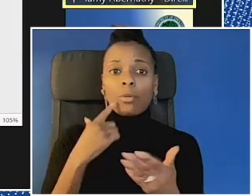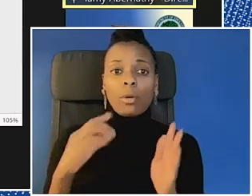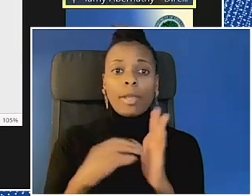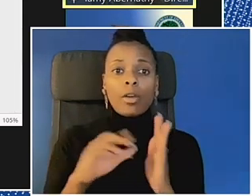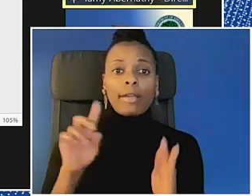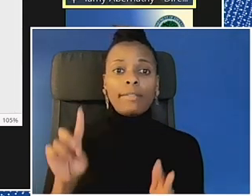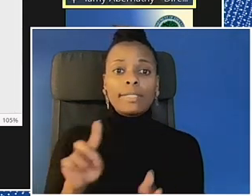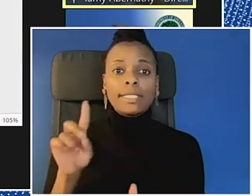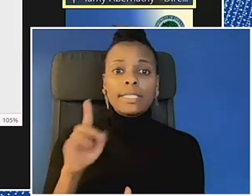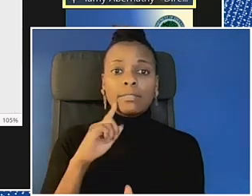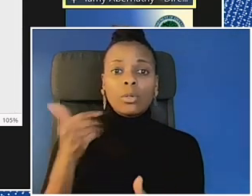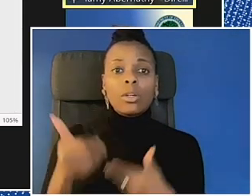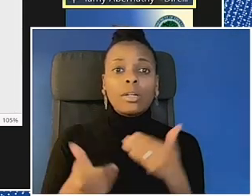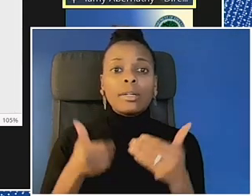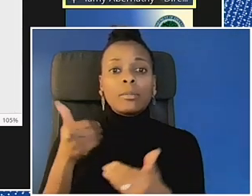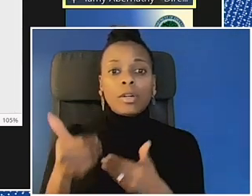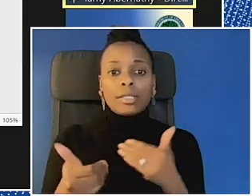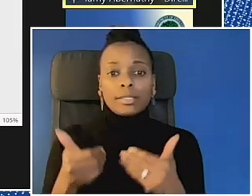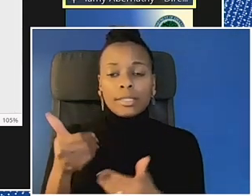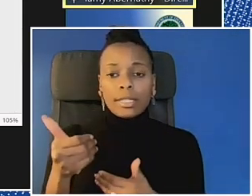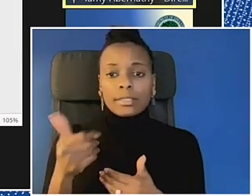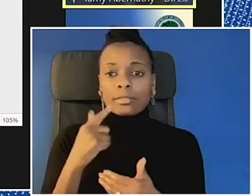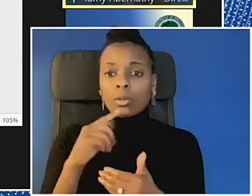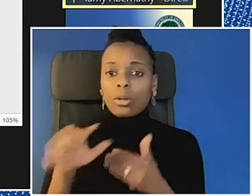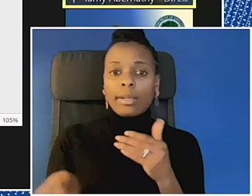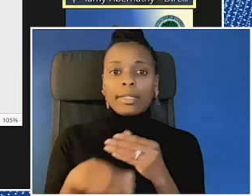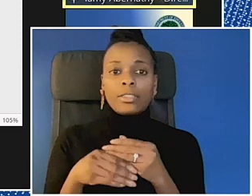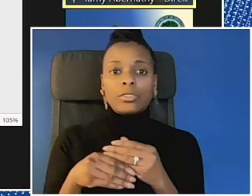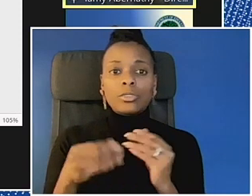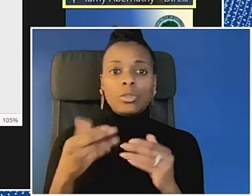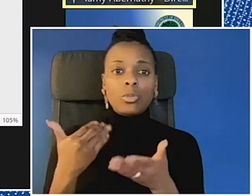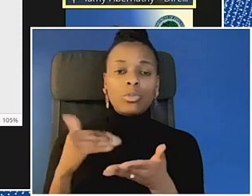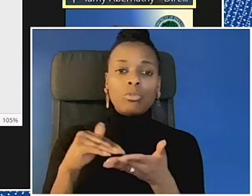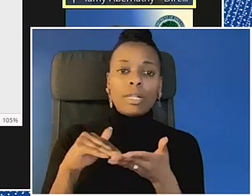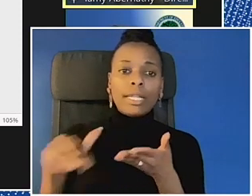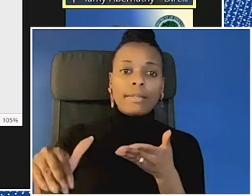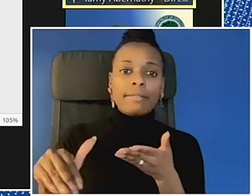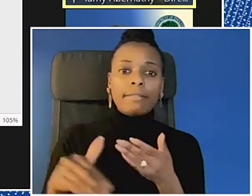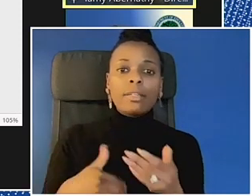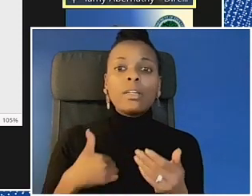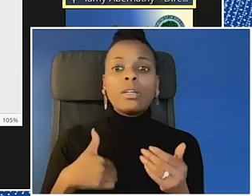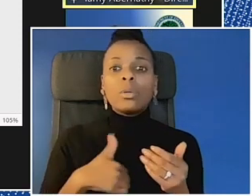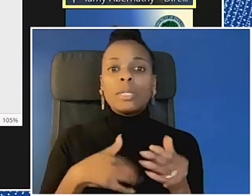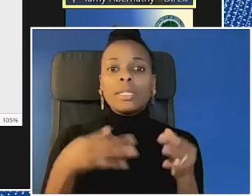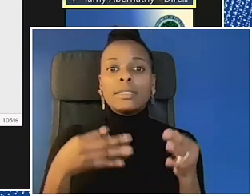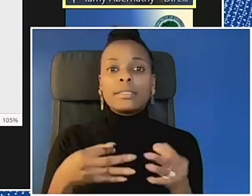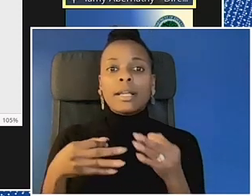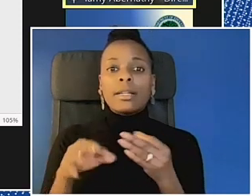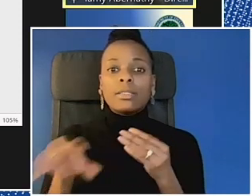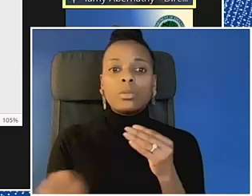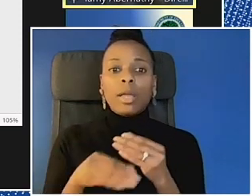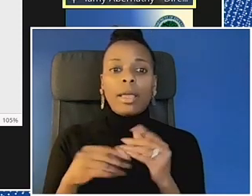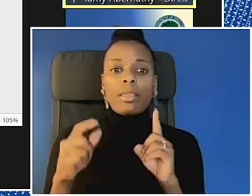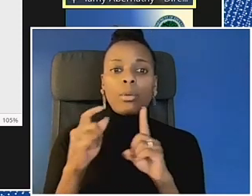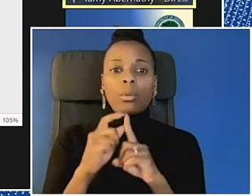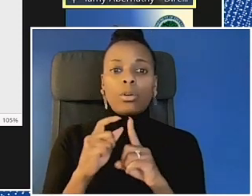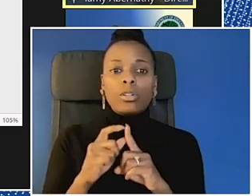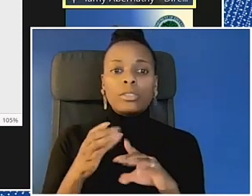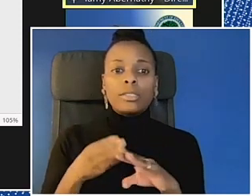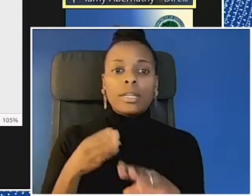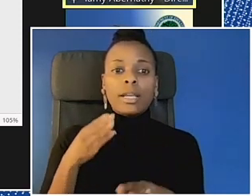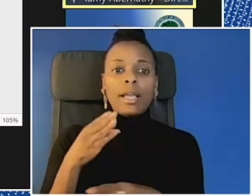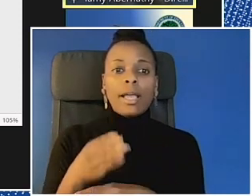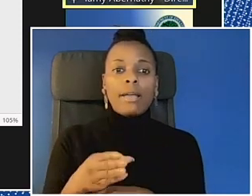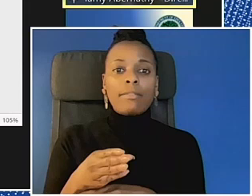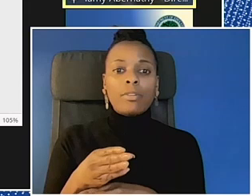the process for additional relief. We have decided to add the words after